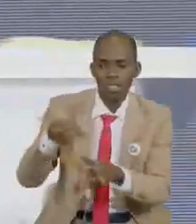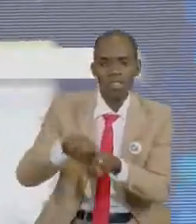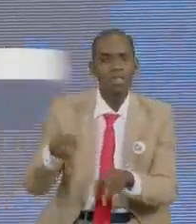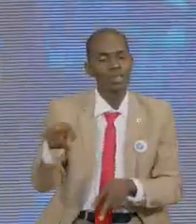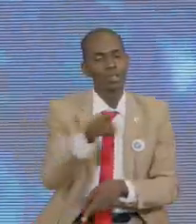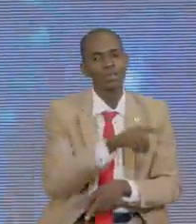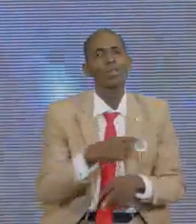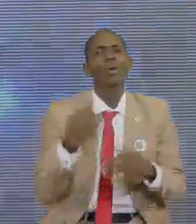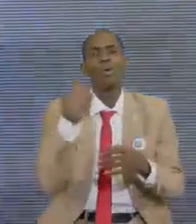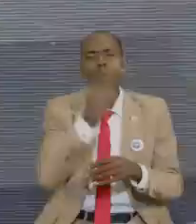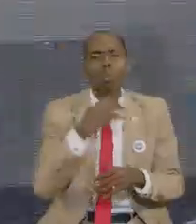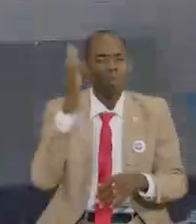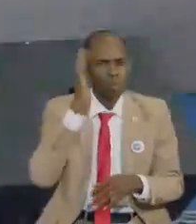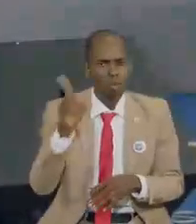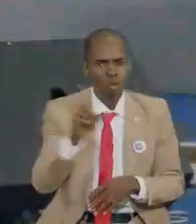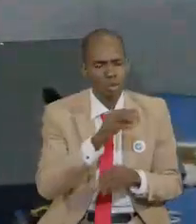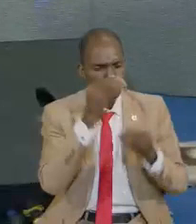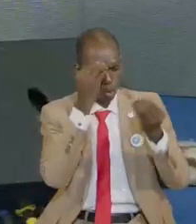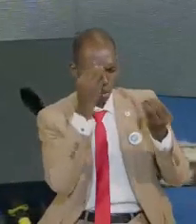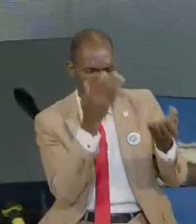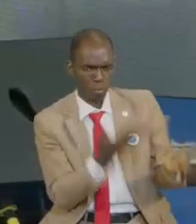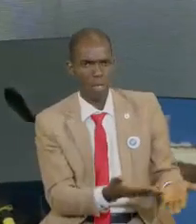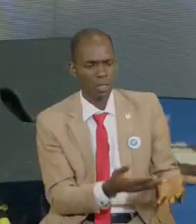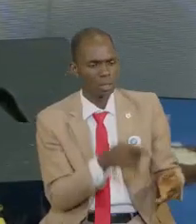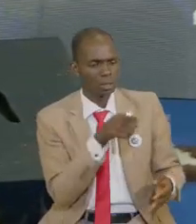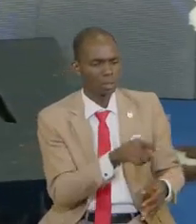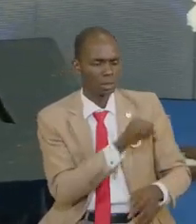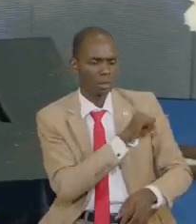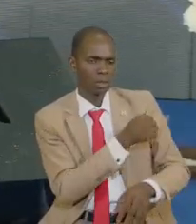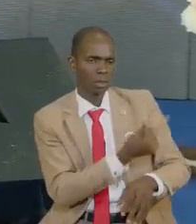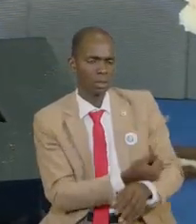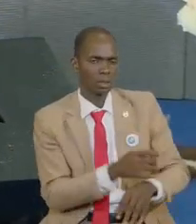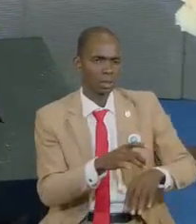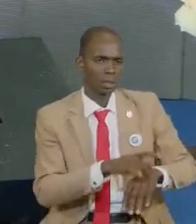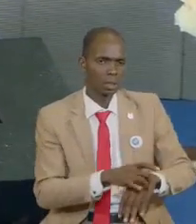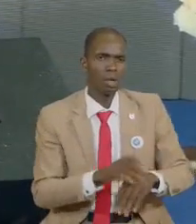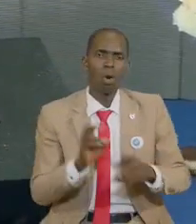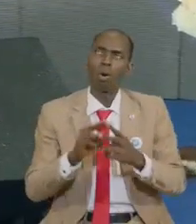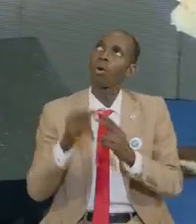you obey as the supreme authority of your life?